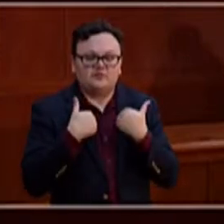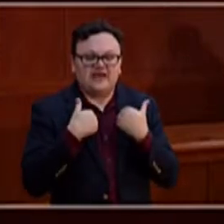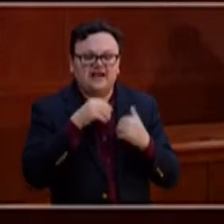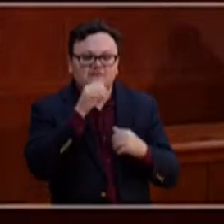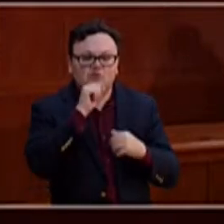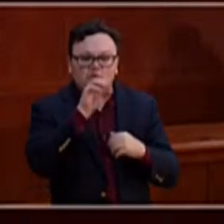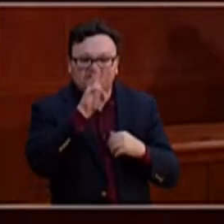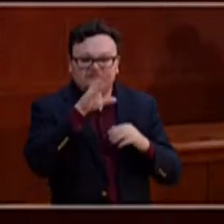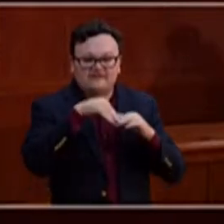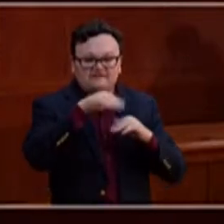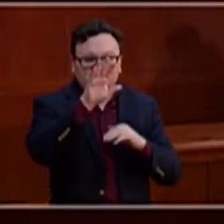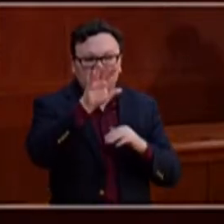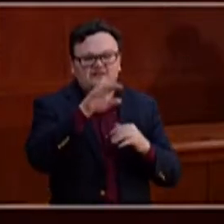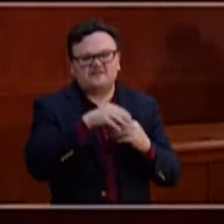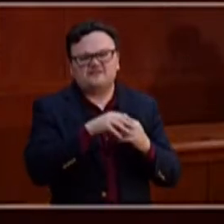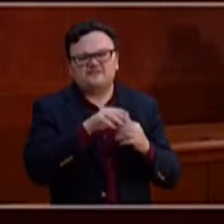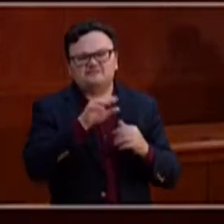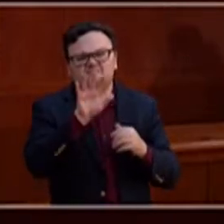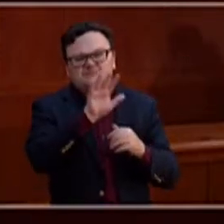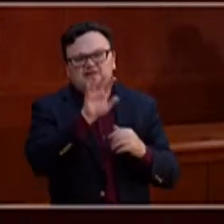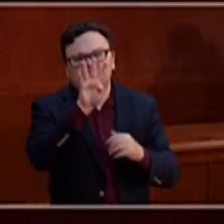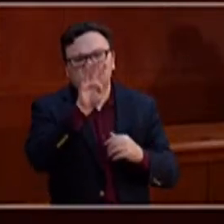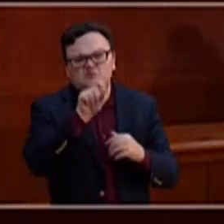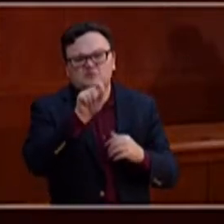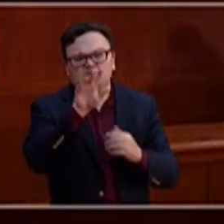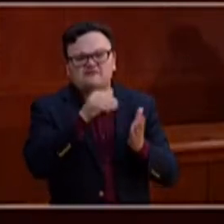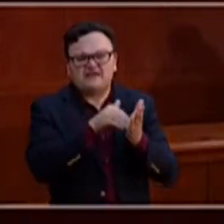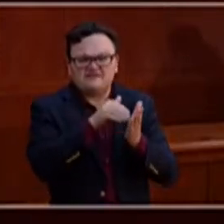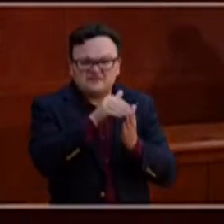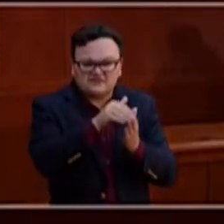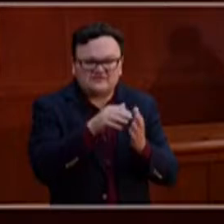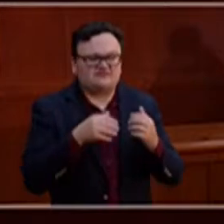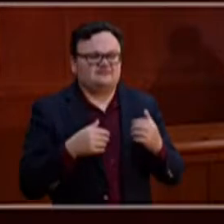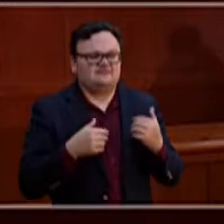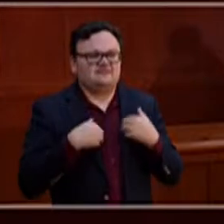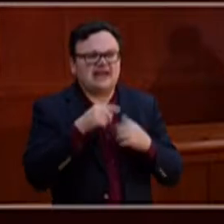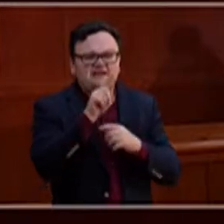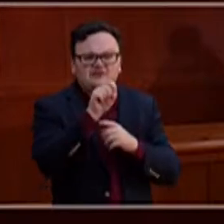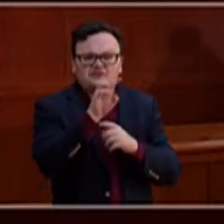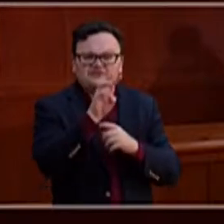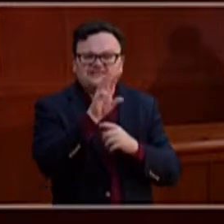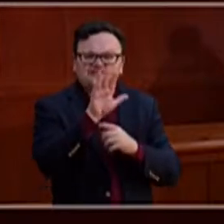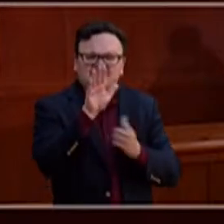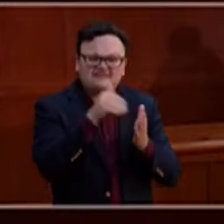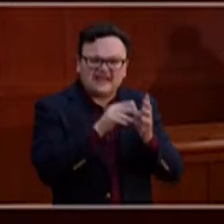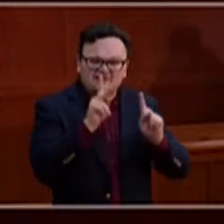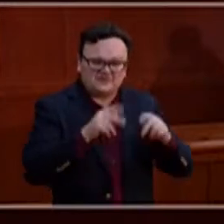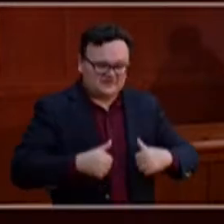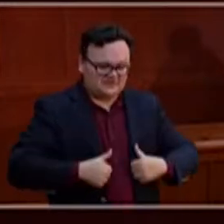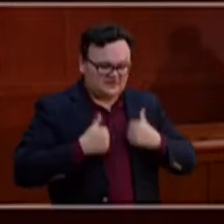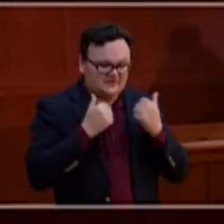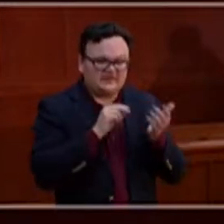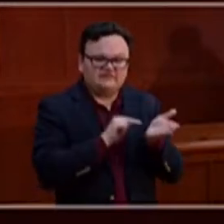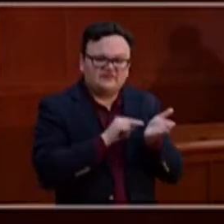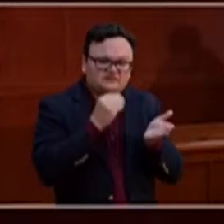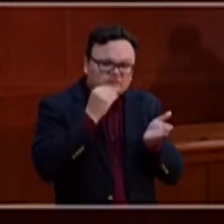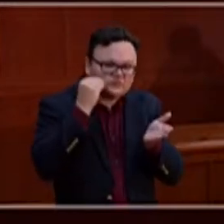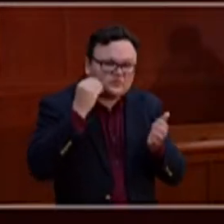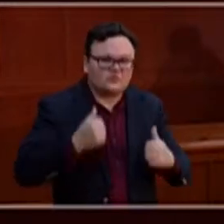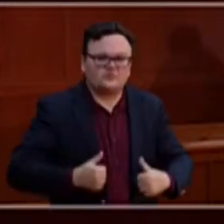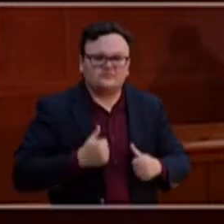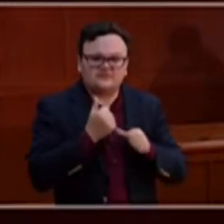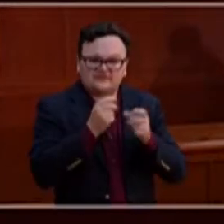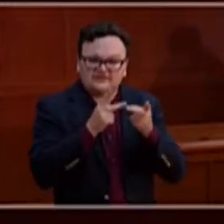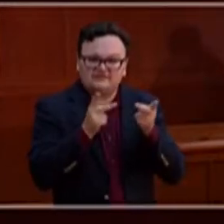65. We have 154,000 living in nursing homes and assisted living facilities. So we have many more vulnerable